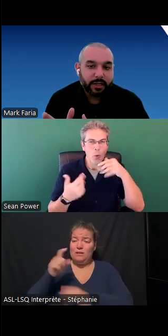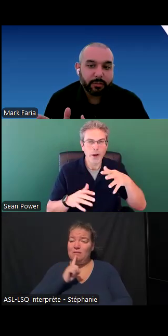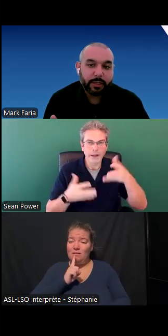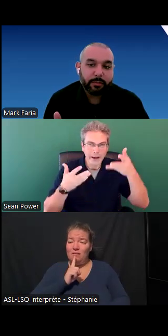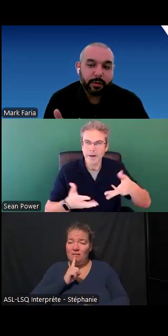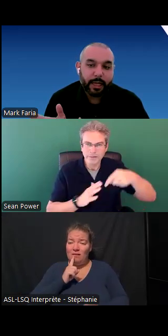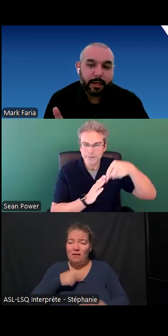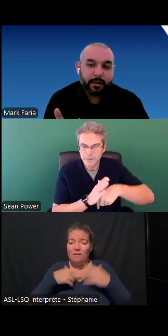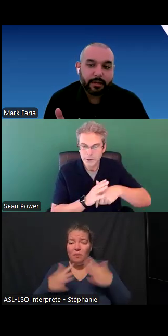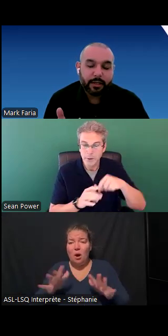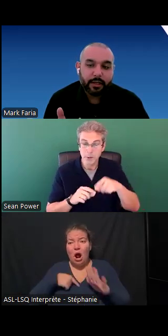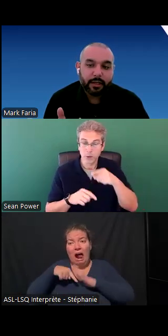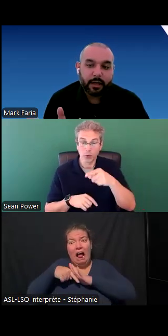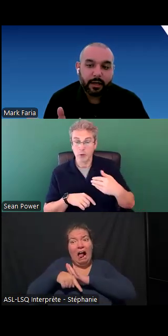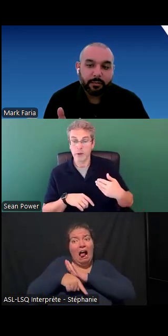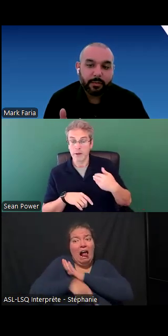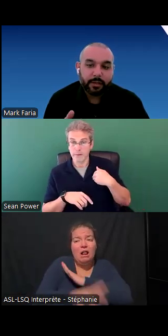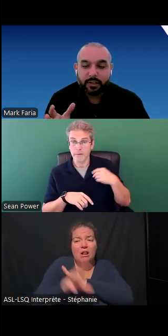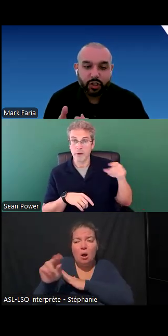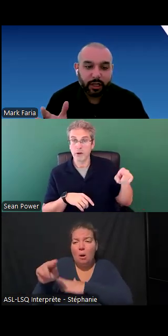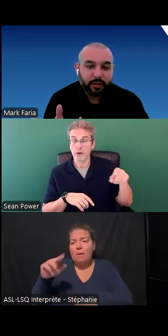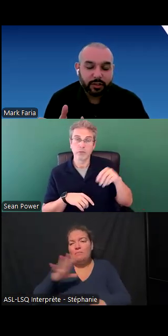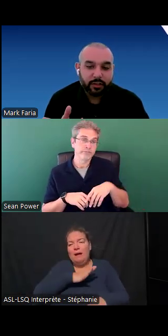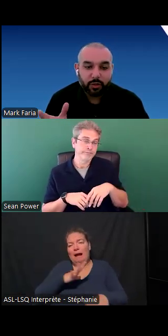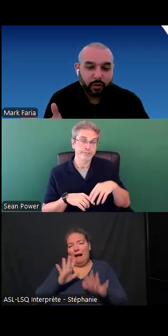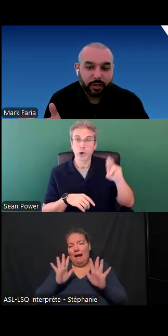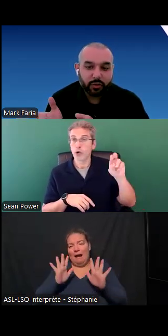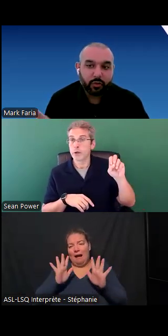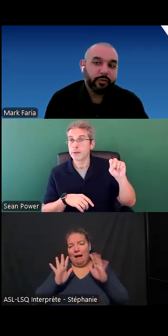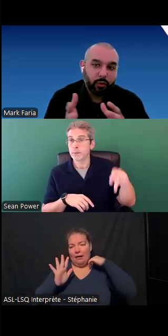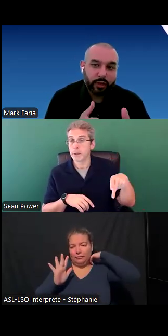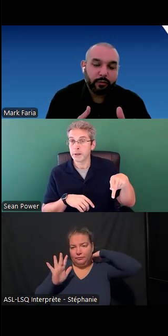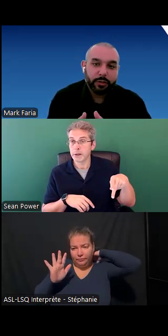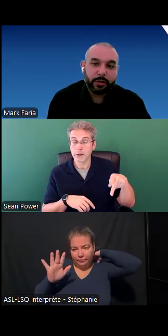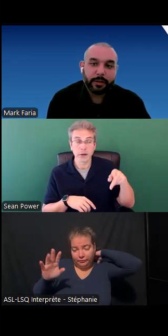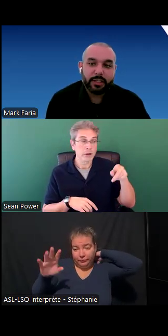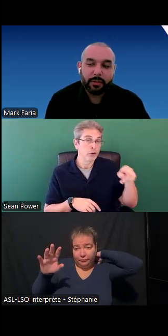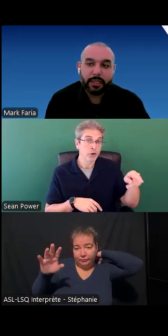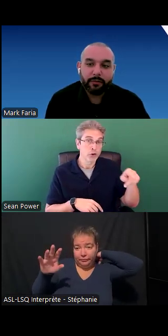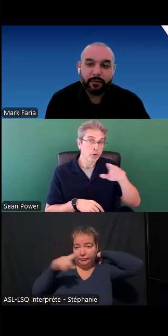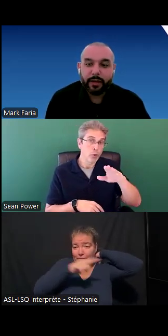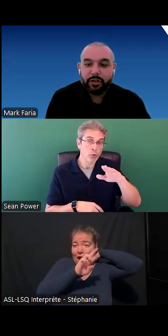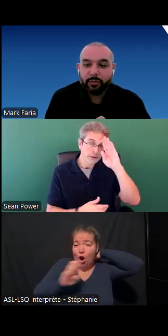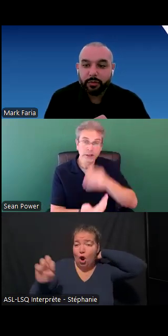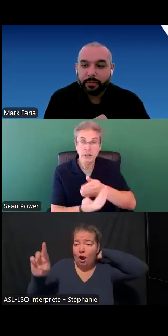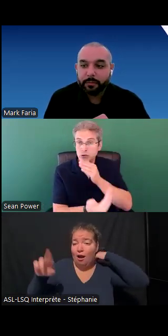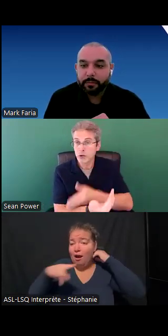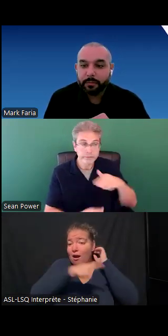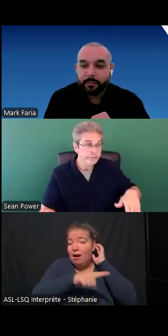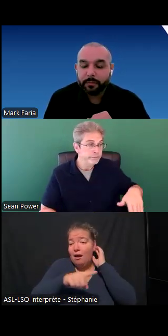in an RESP plan and let's say a child is no longer going to school, we can roll that over to an RDSP if